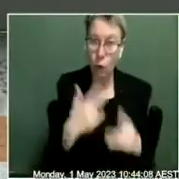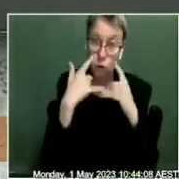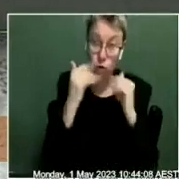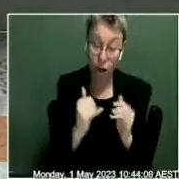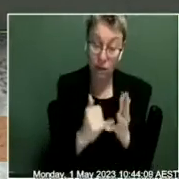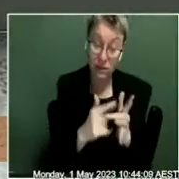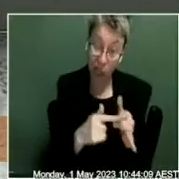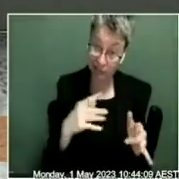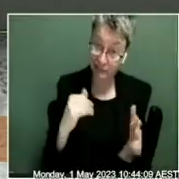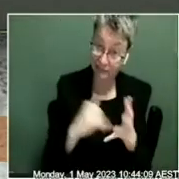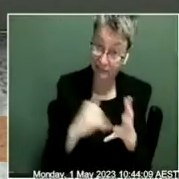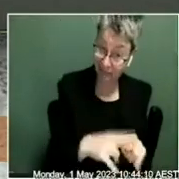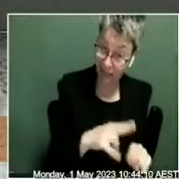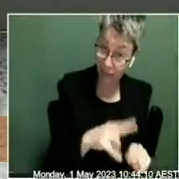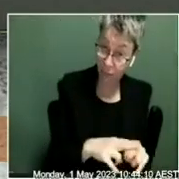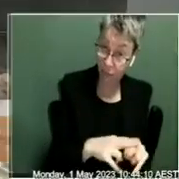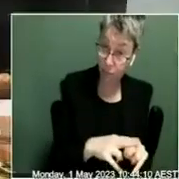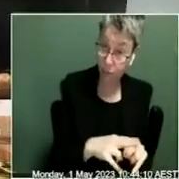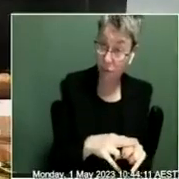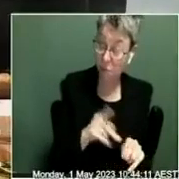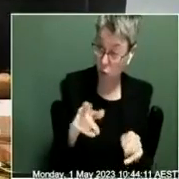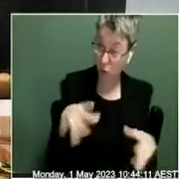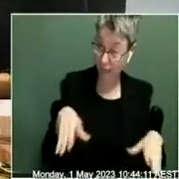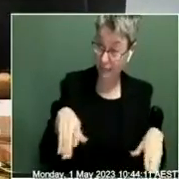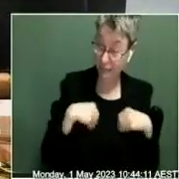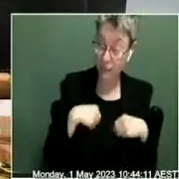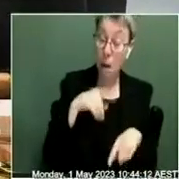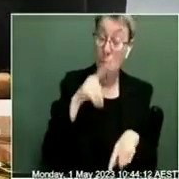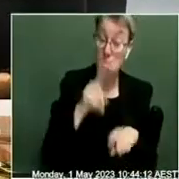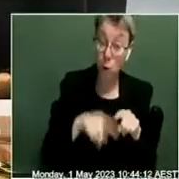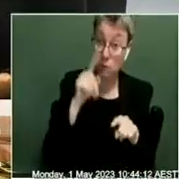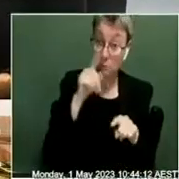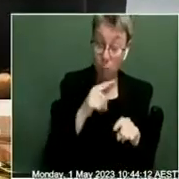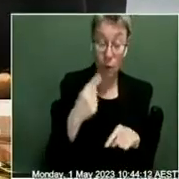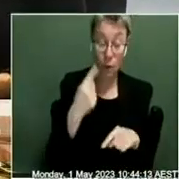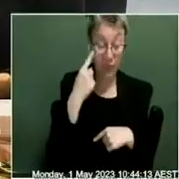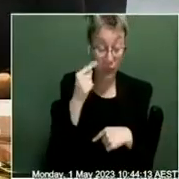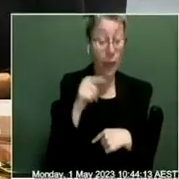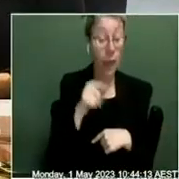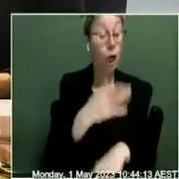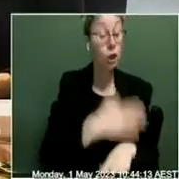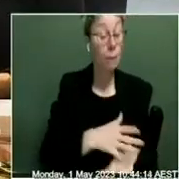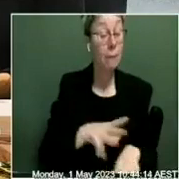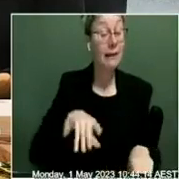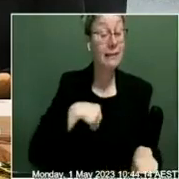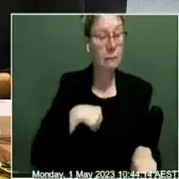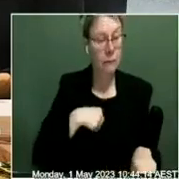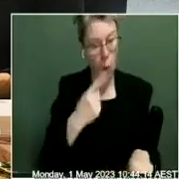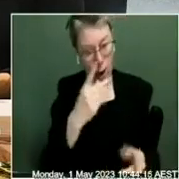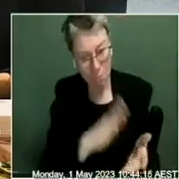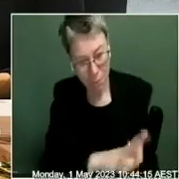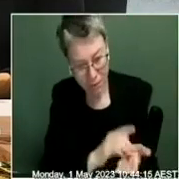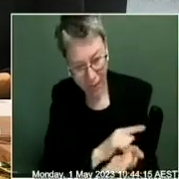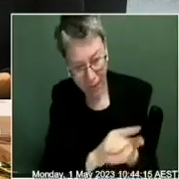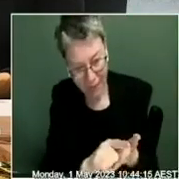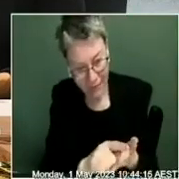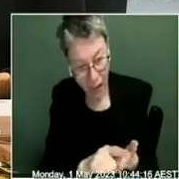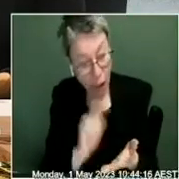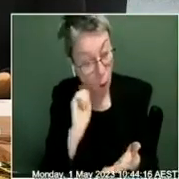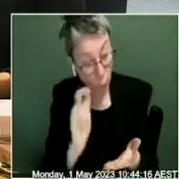time? Very challenging to recruit people with such short timeframes, yes. And